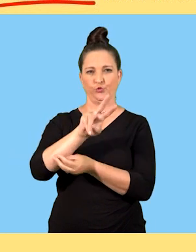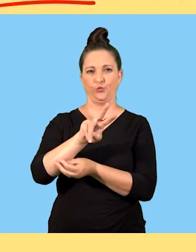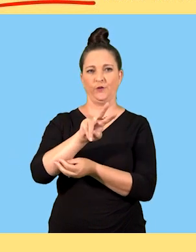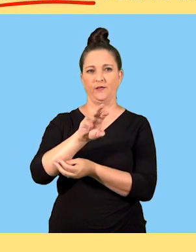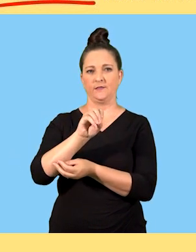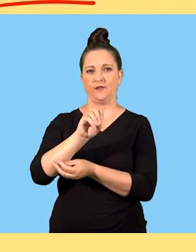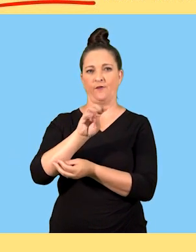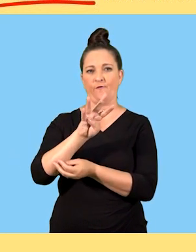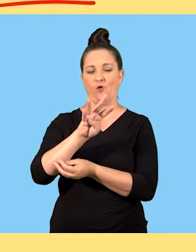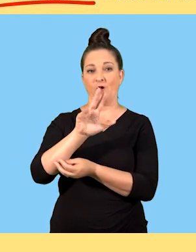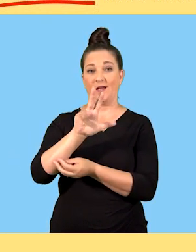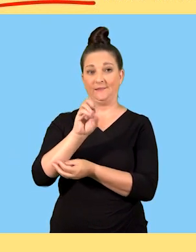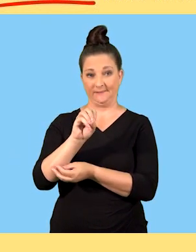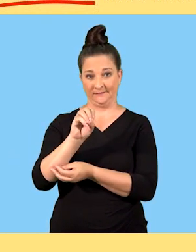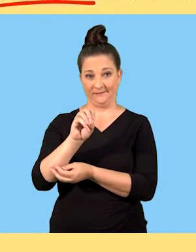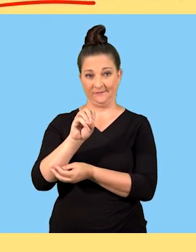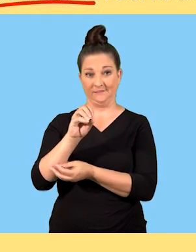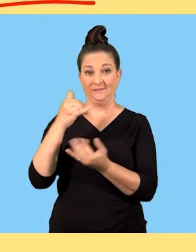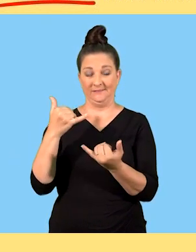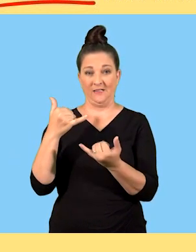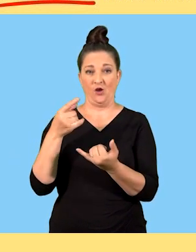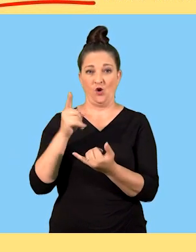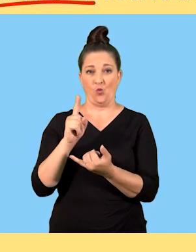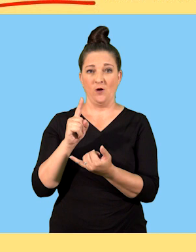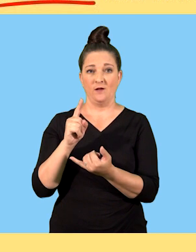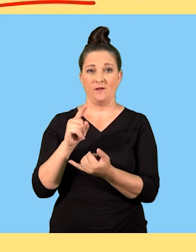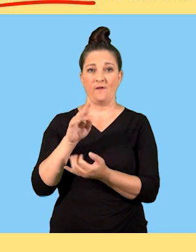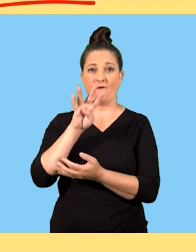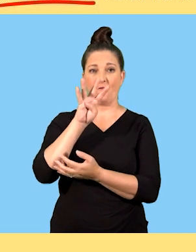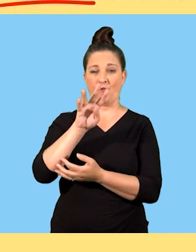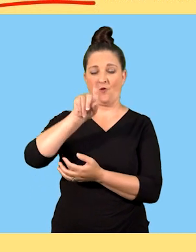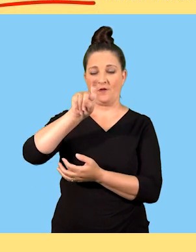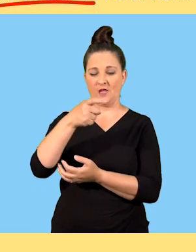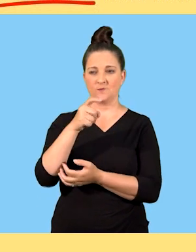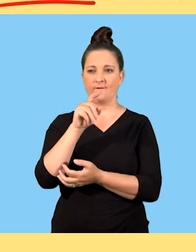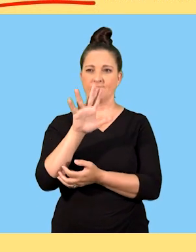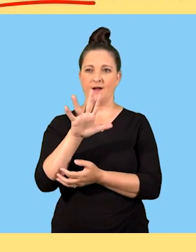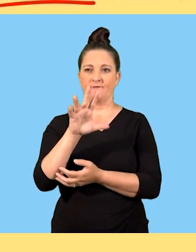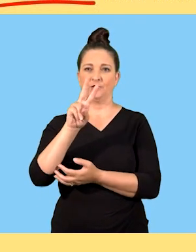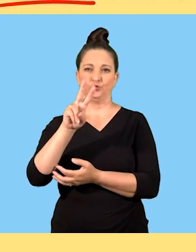is 20,480. That gives me a carrying value of